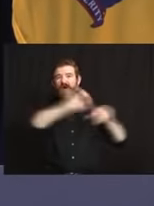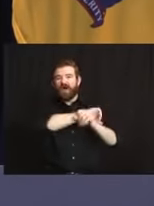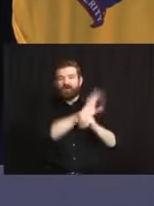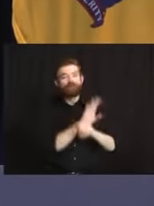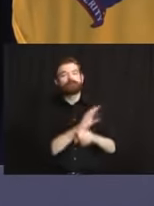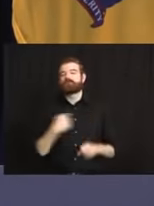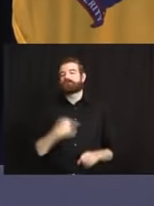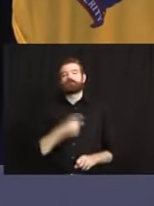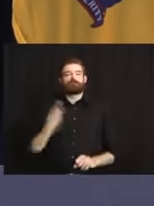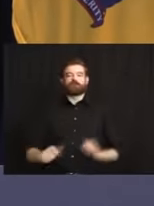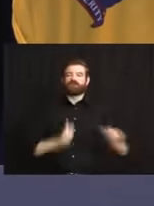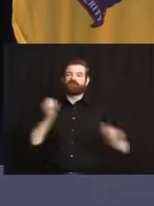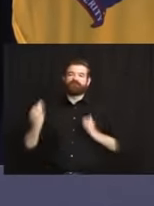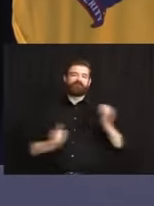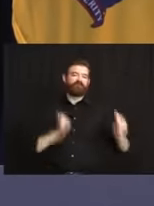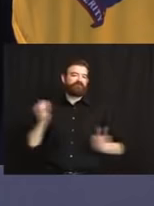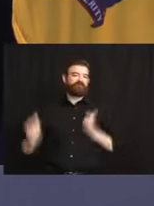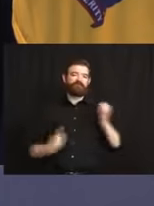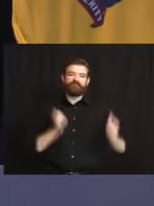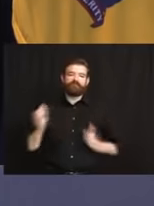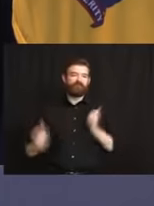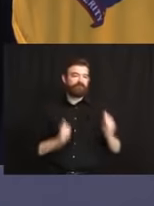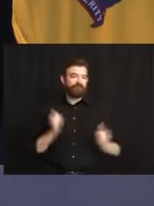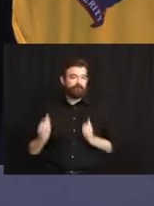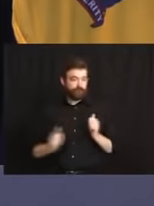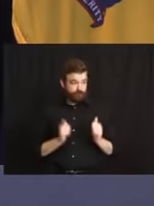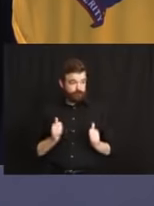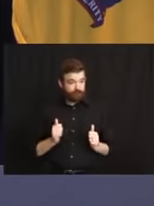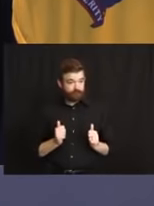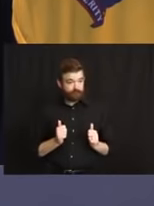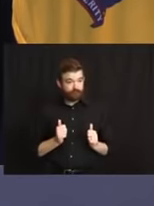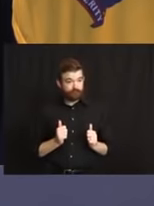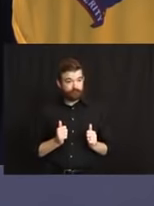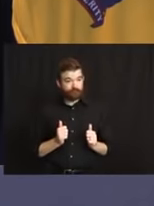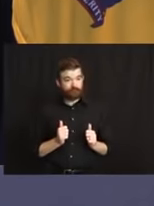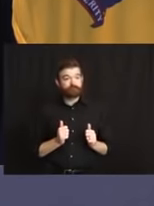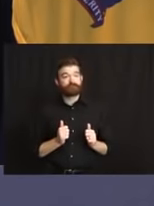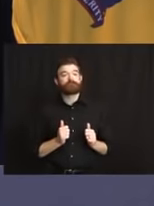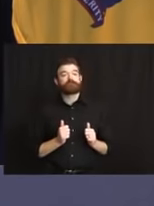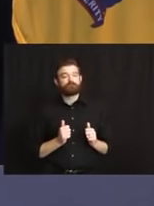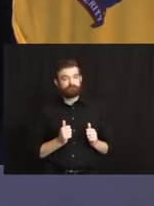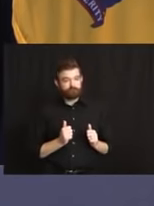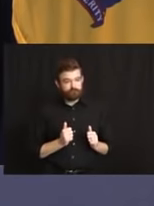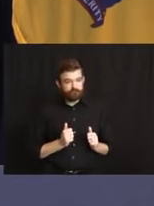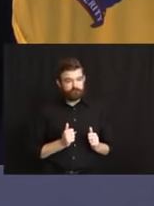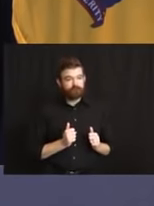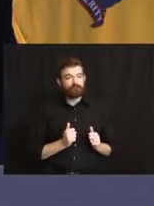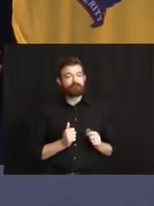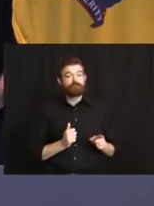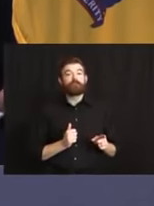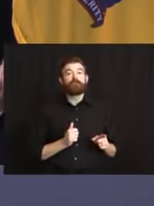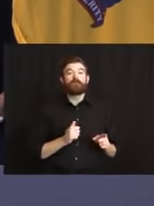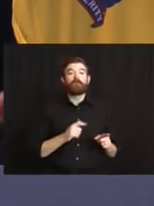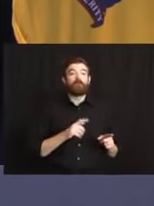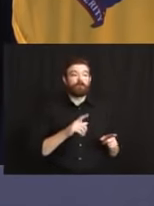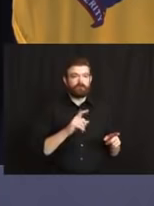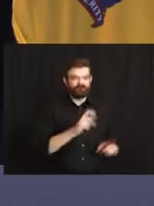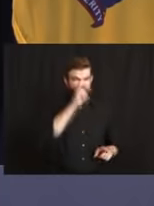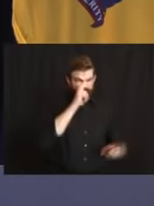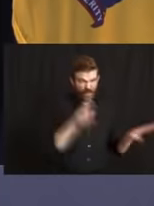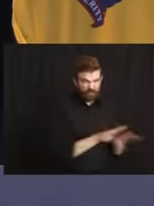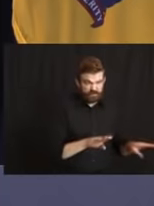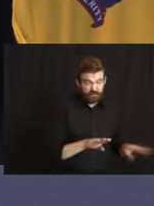And when you're opening, it's cautious. And if you're going to make a mistake on either side of either aggressive closing or cautious